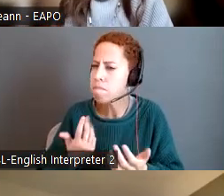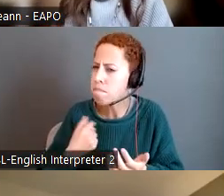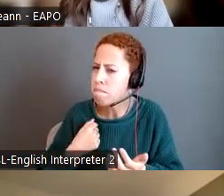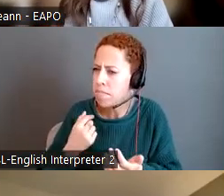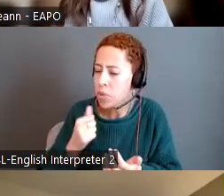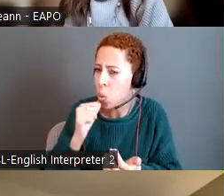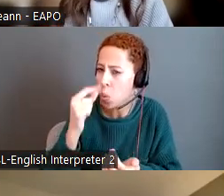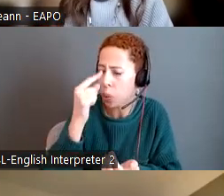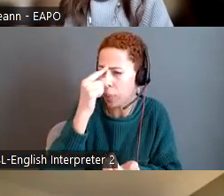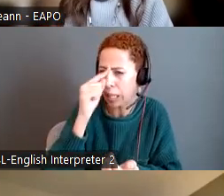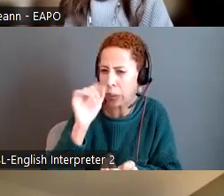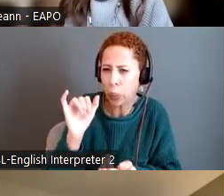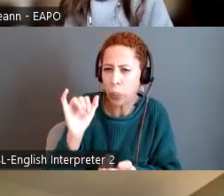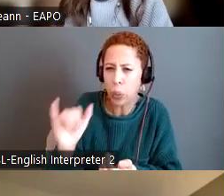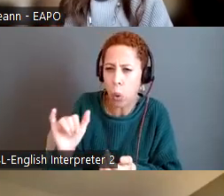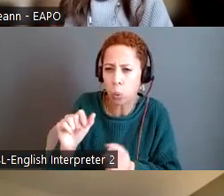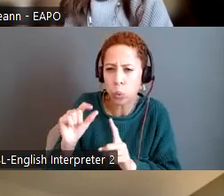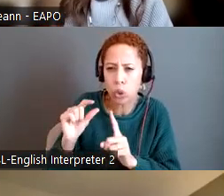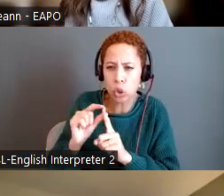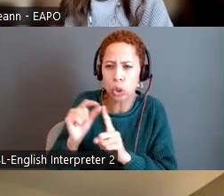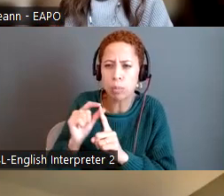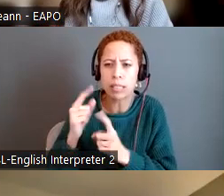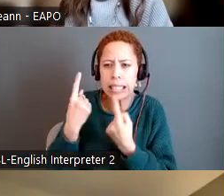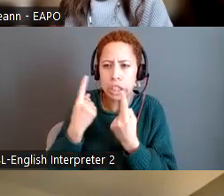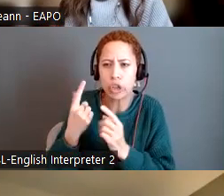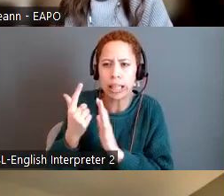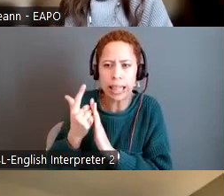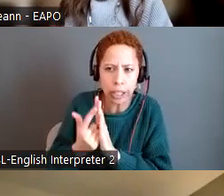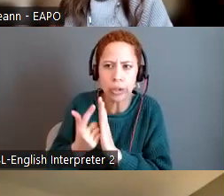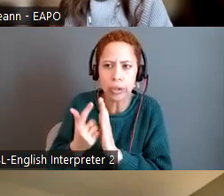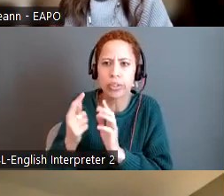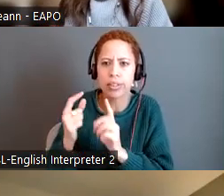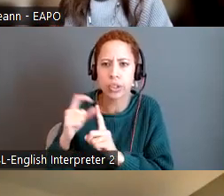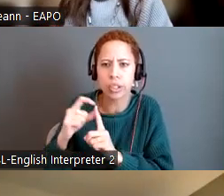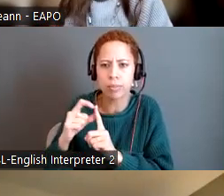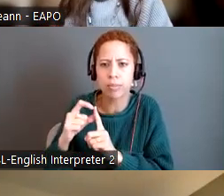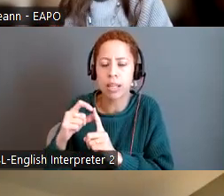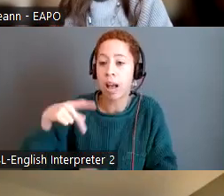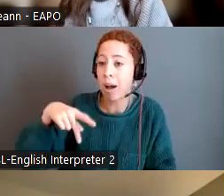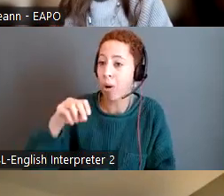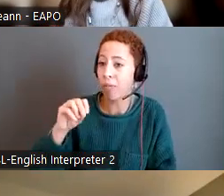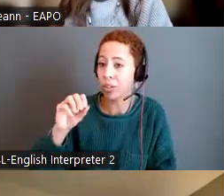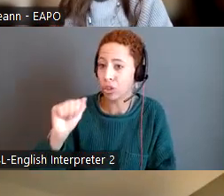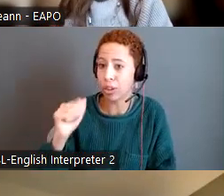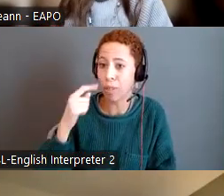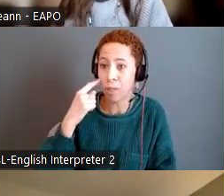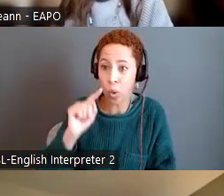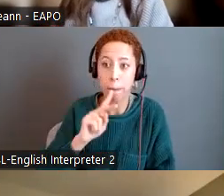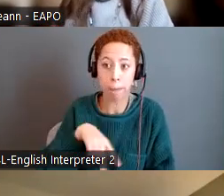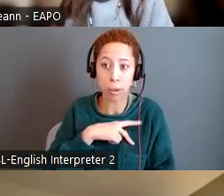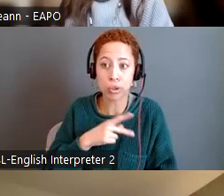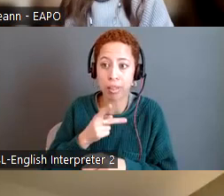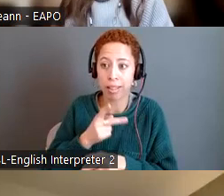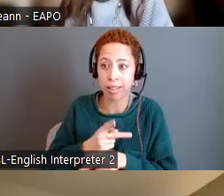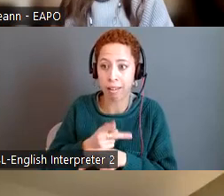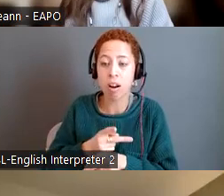legal terms. I think, so there is a power of attorney for personal care, which when you sign, it's effective when you're